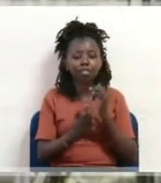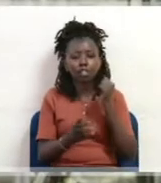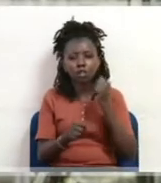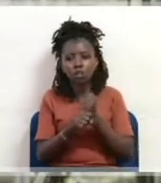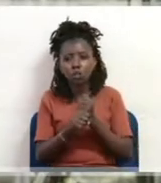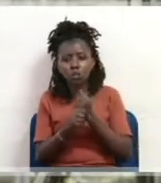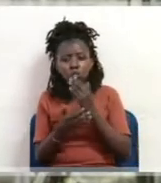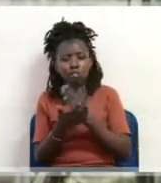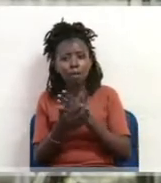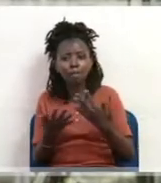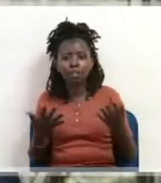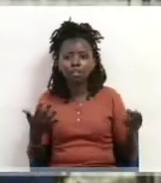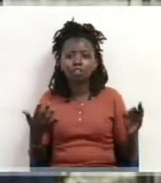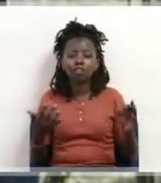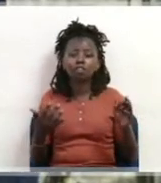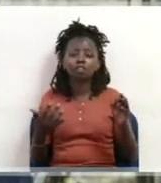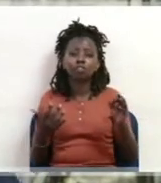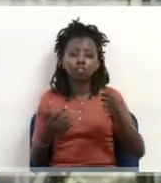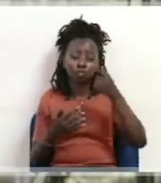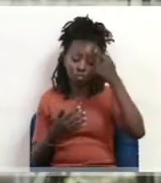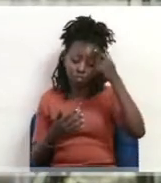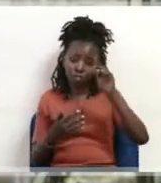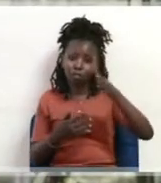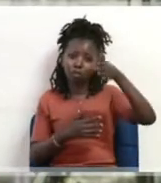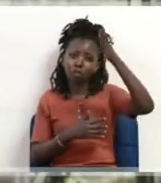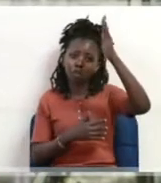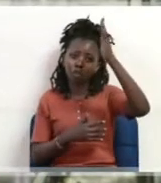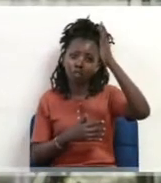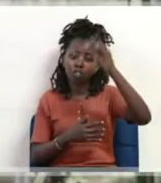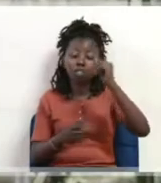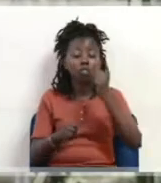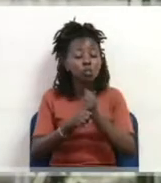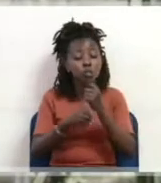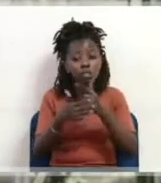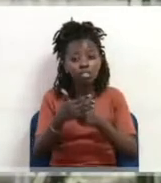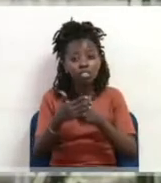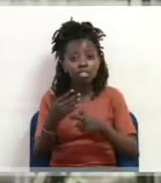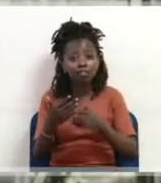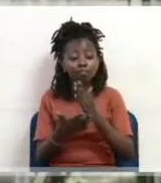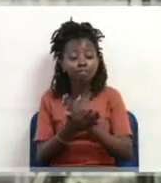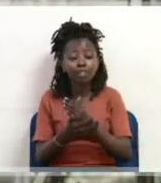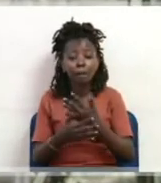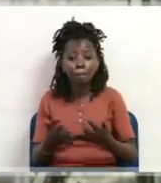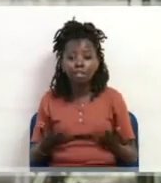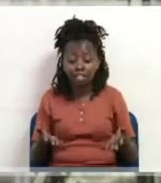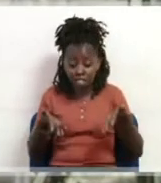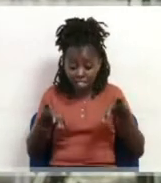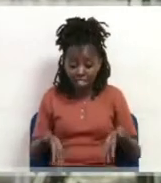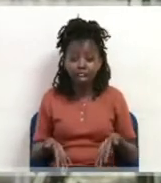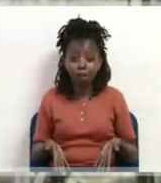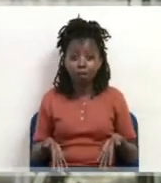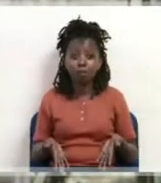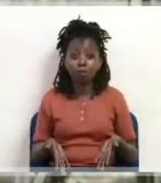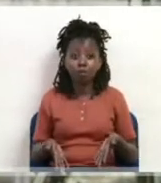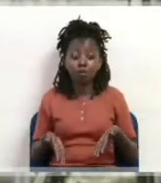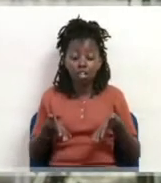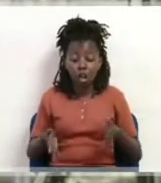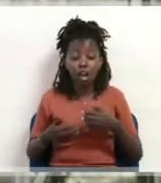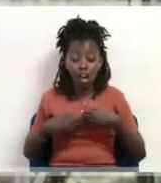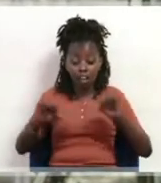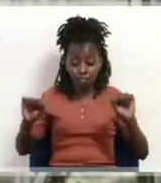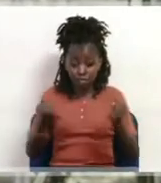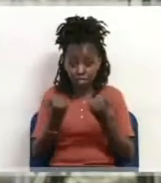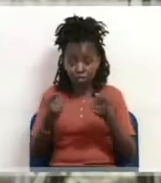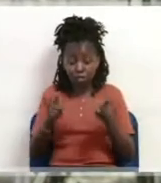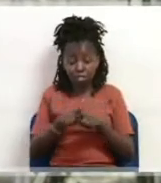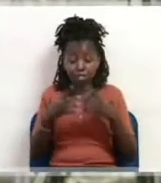King of Kings. Do something today. When it is still called today, there is salvation for you. There is healing for